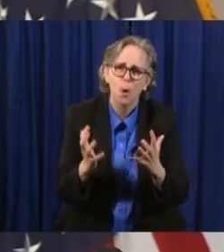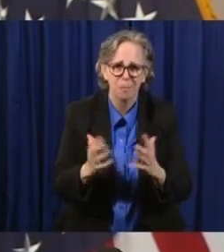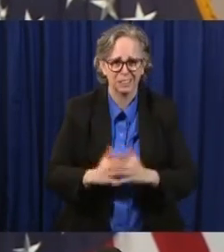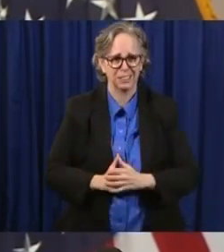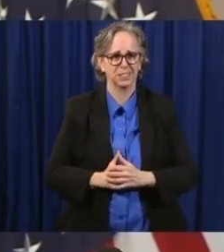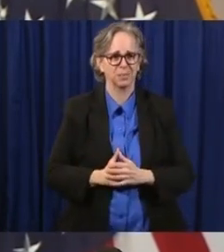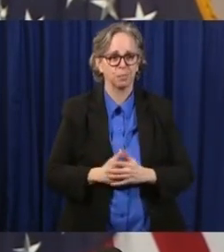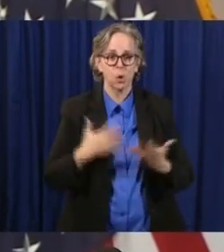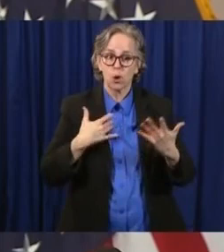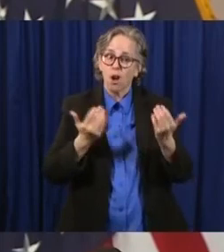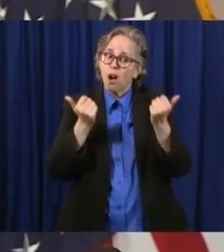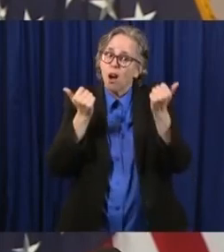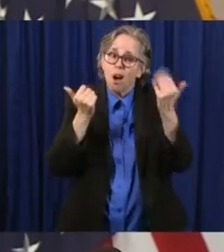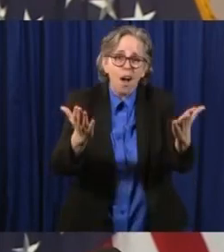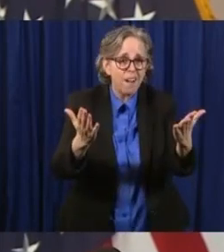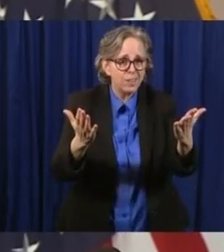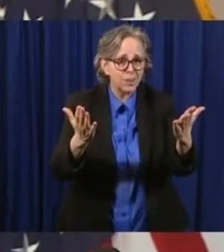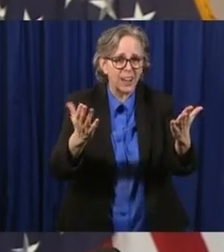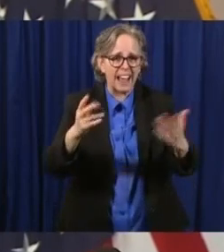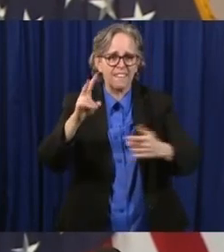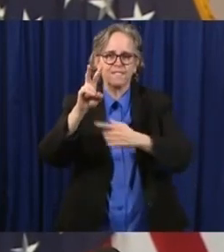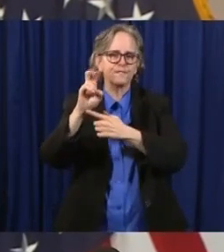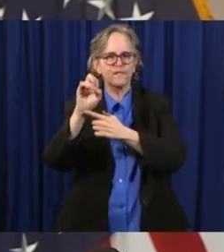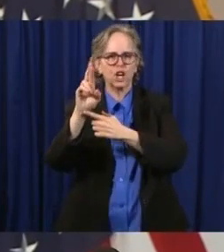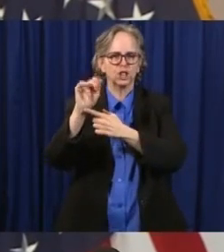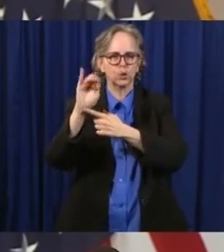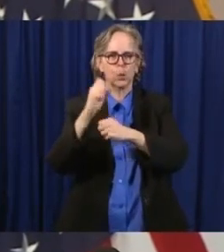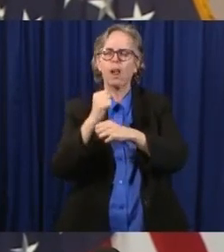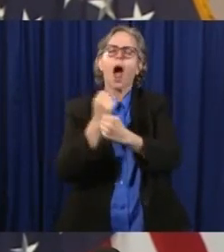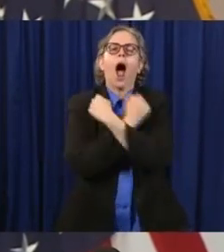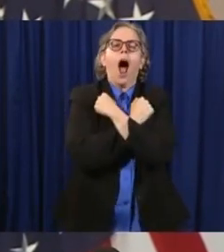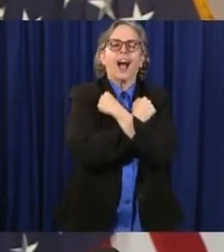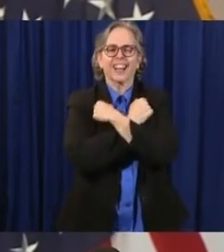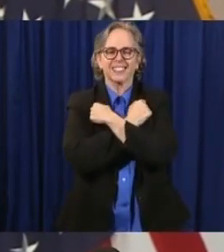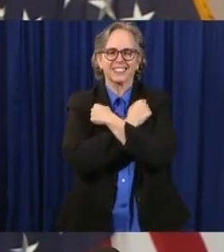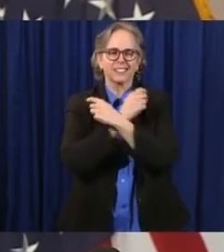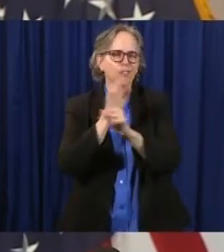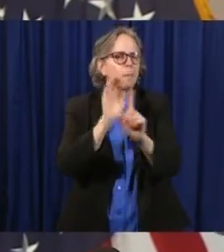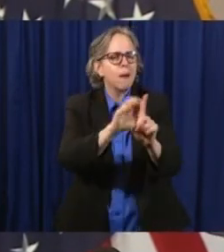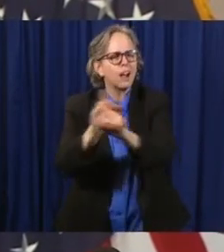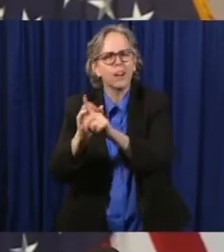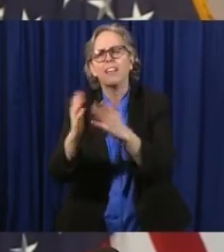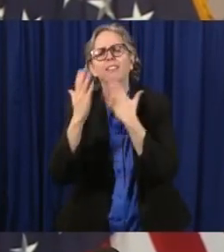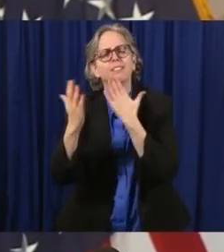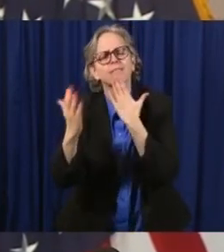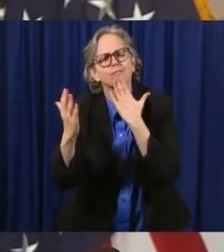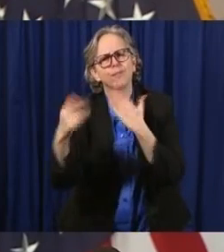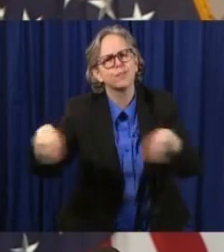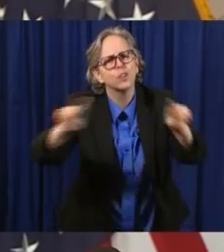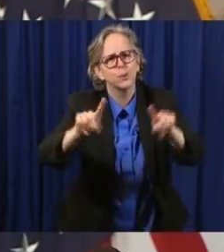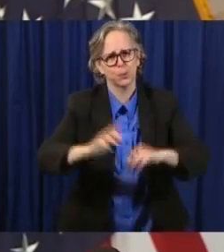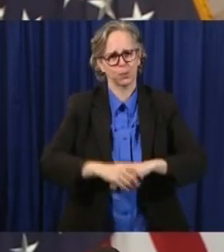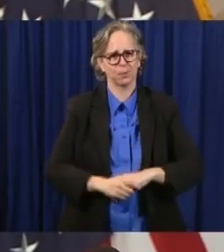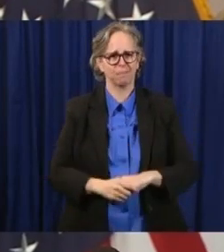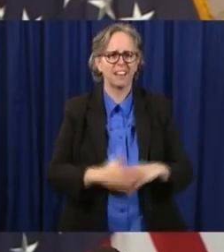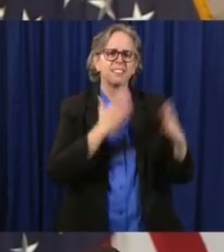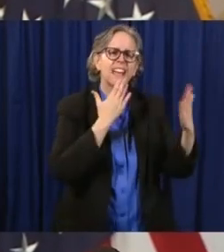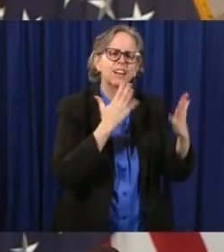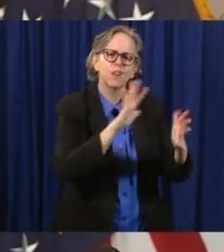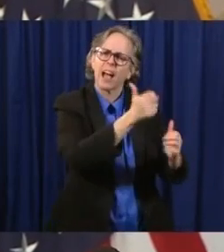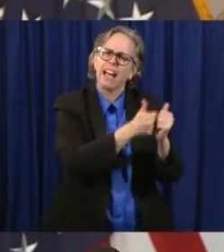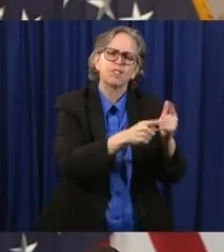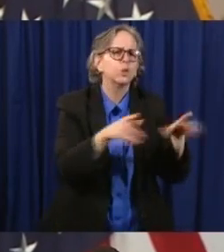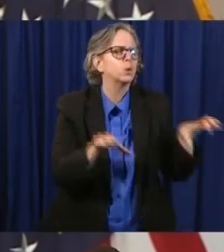offer you these virtual hugs as a reminder of the incredible gratitude we have for you. Thank you for everything you do and for keeping our